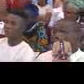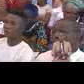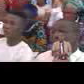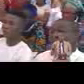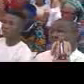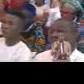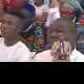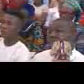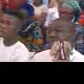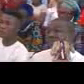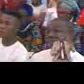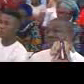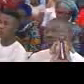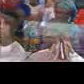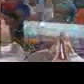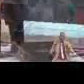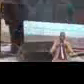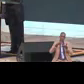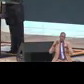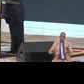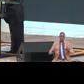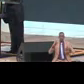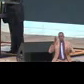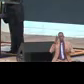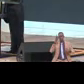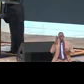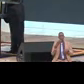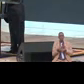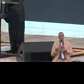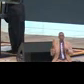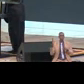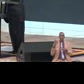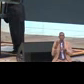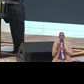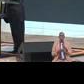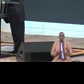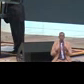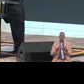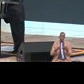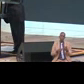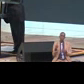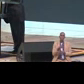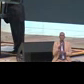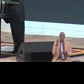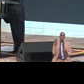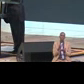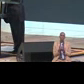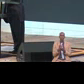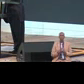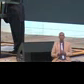And I will take sickness away from the midst of them.